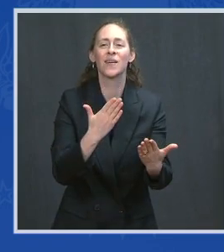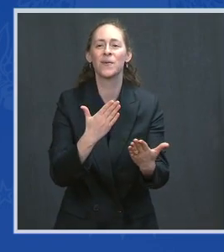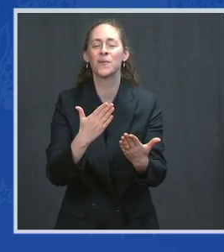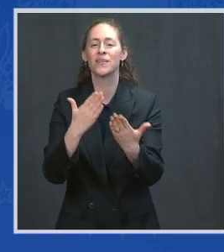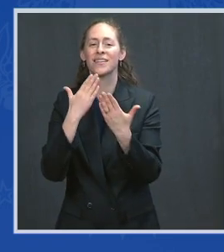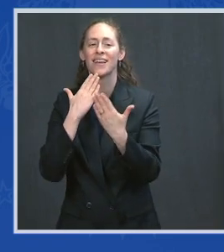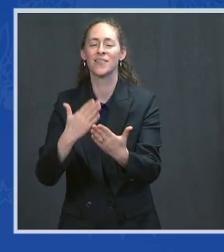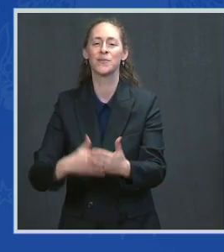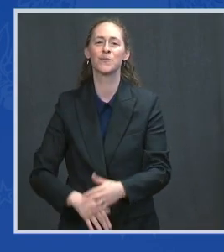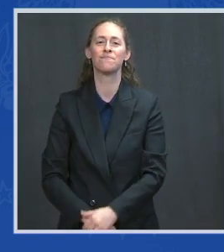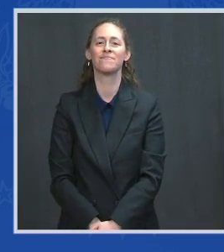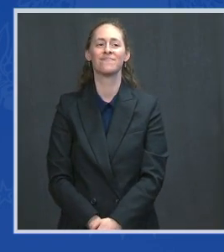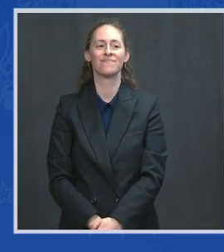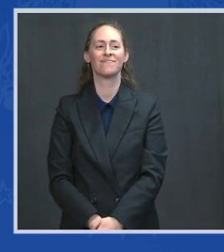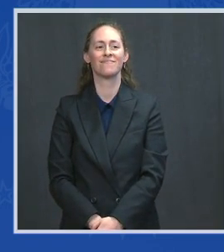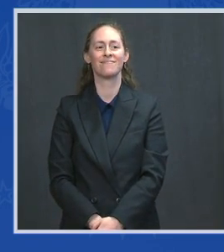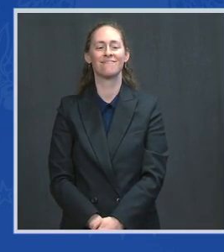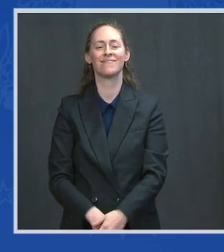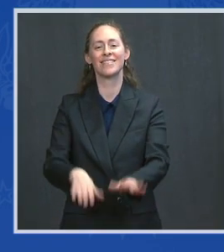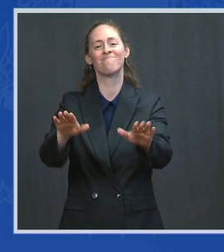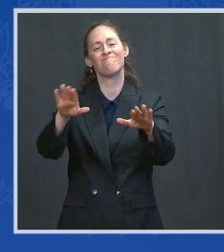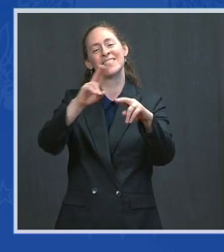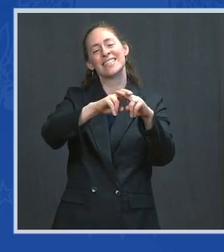Thank you, please, thank you.